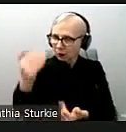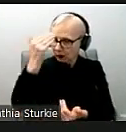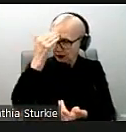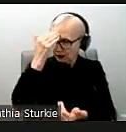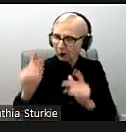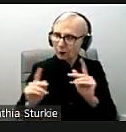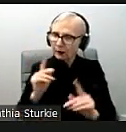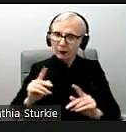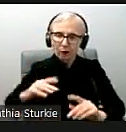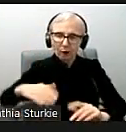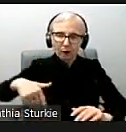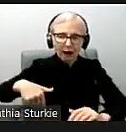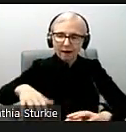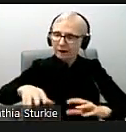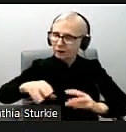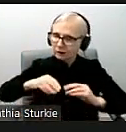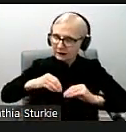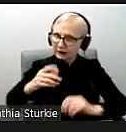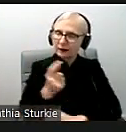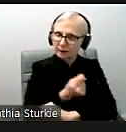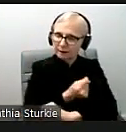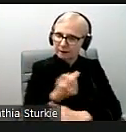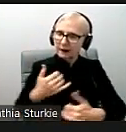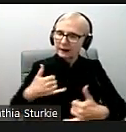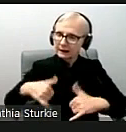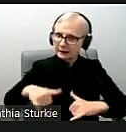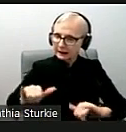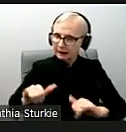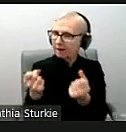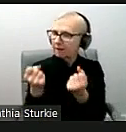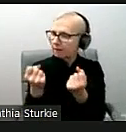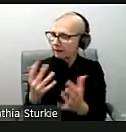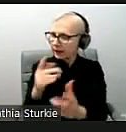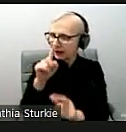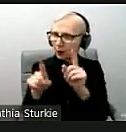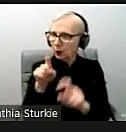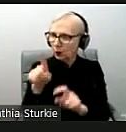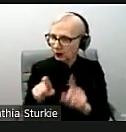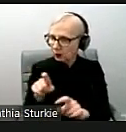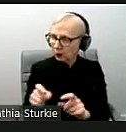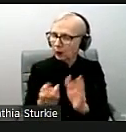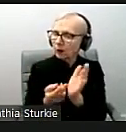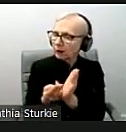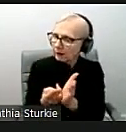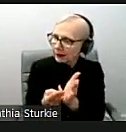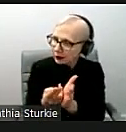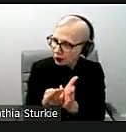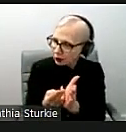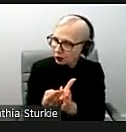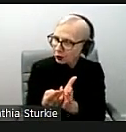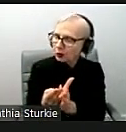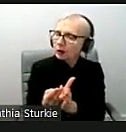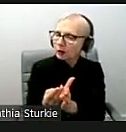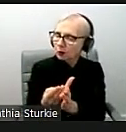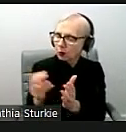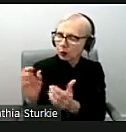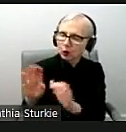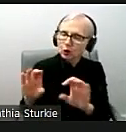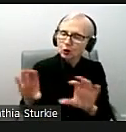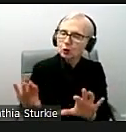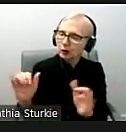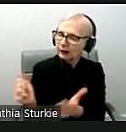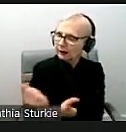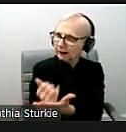received the vaccine yet may still have a lot of questions. We really want to make sure that we are doing all that we